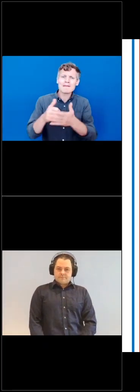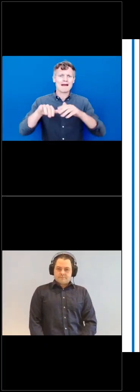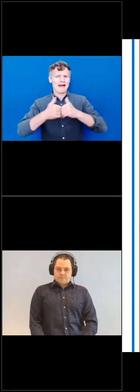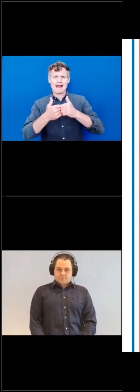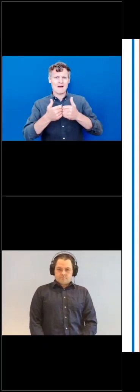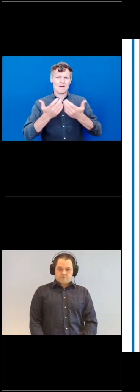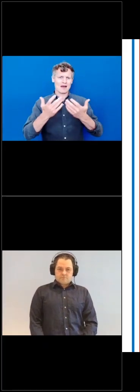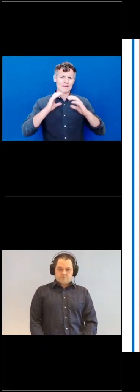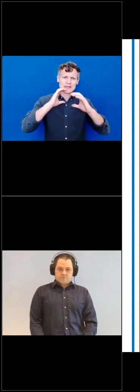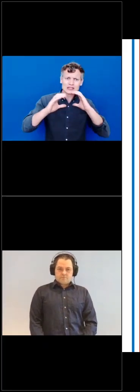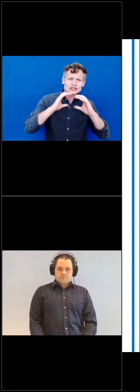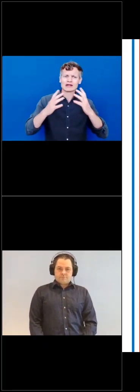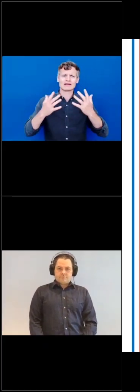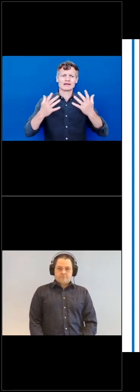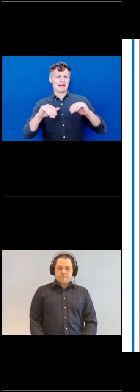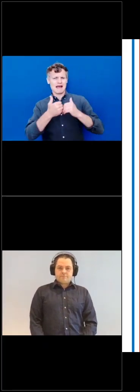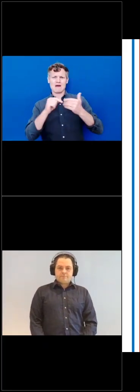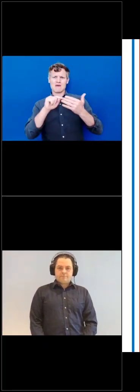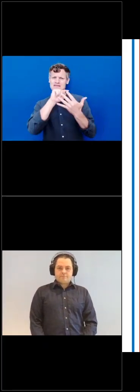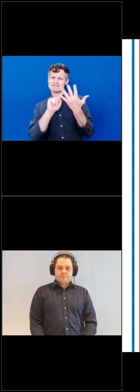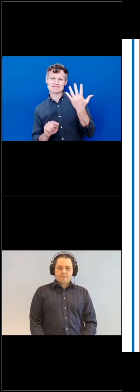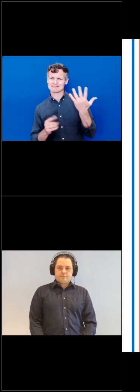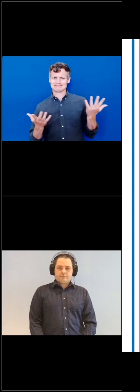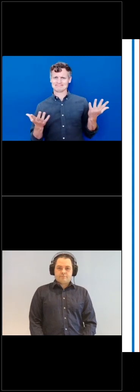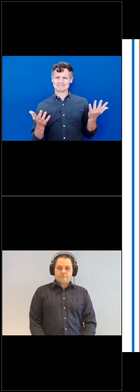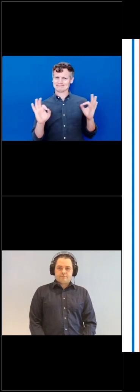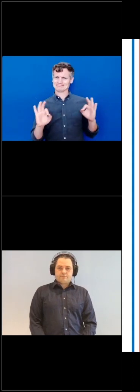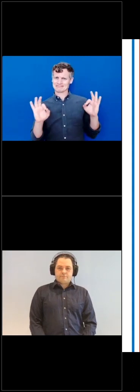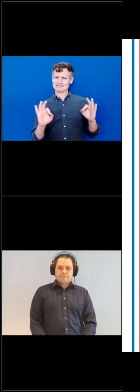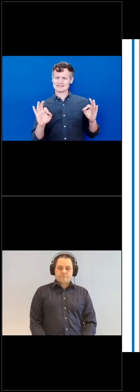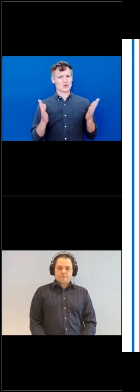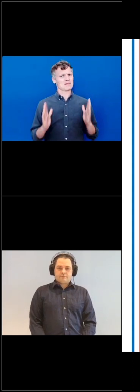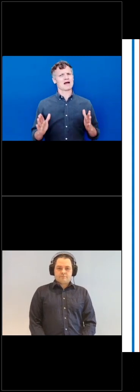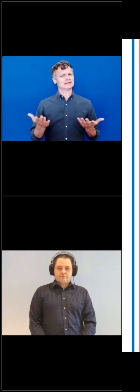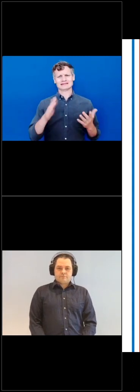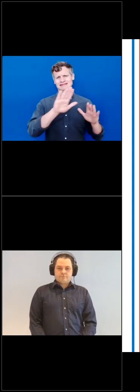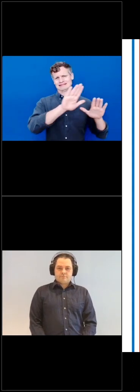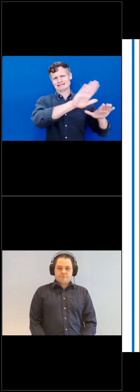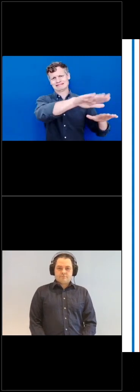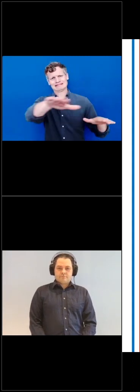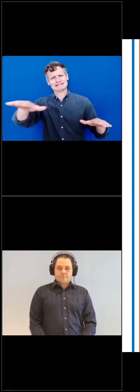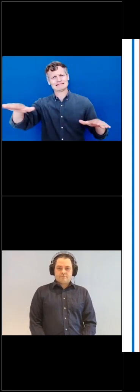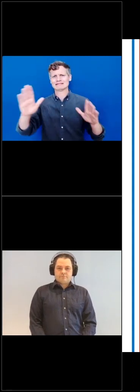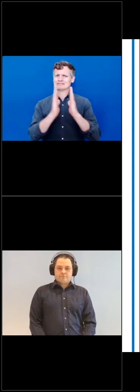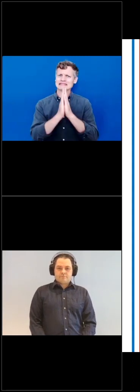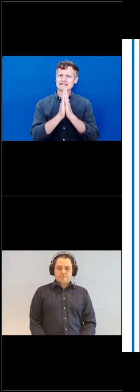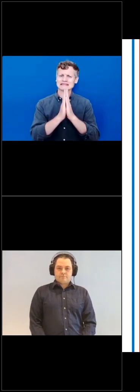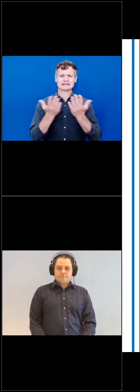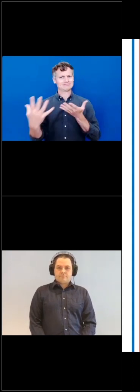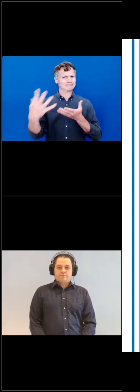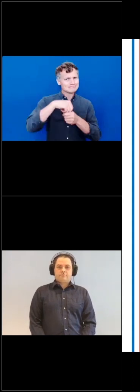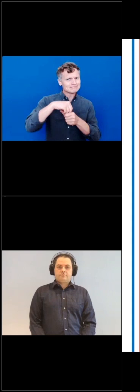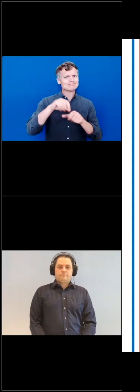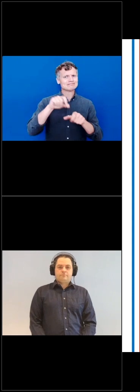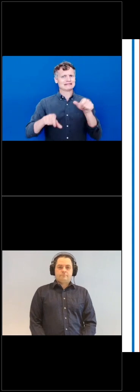So within humanitarian assessments, we see as well the risk that persons with disabilities are often chunked